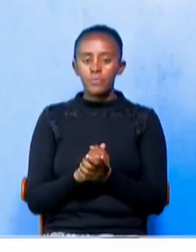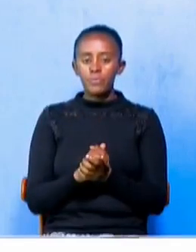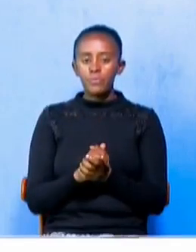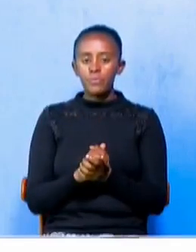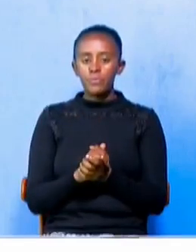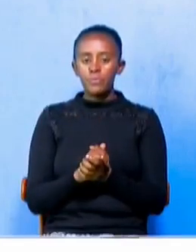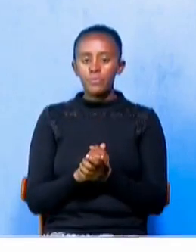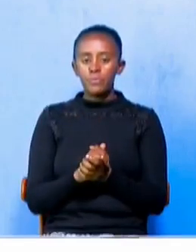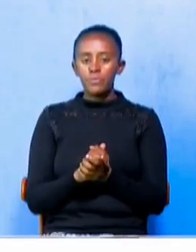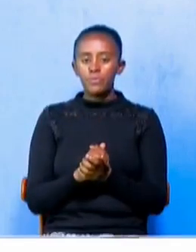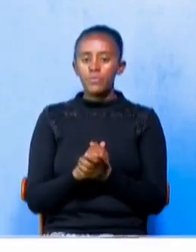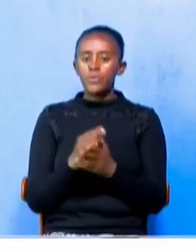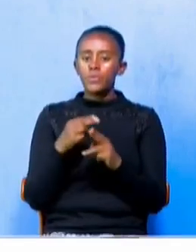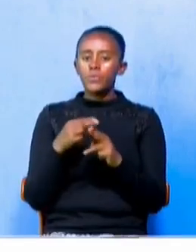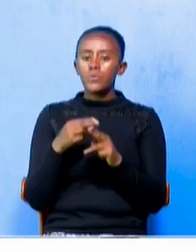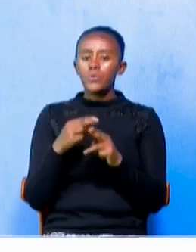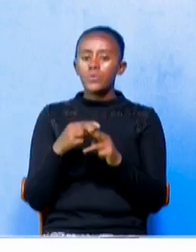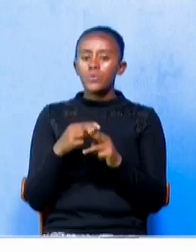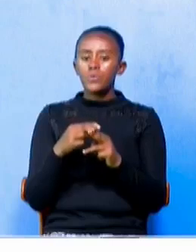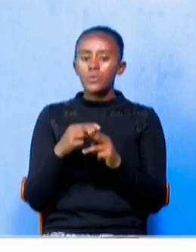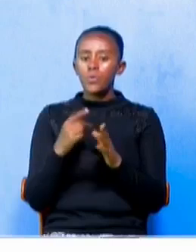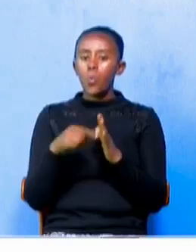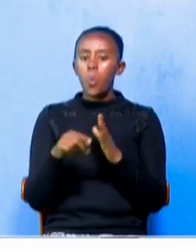what is your name?